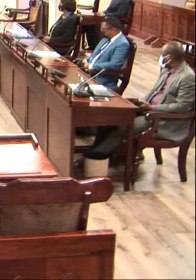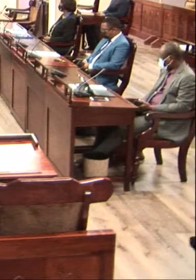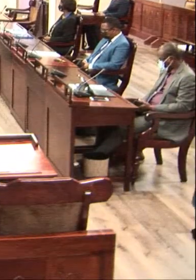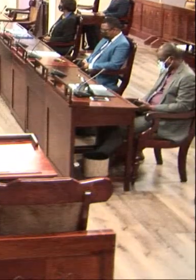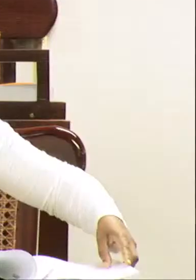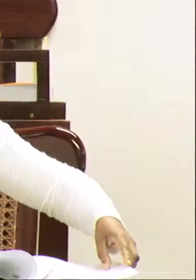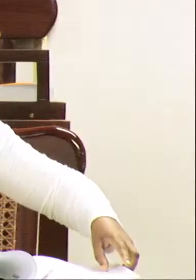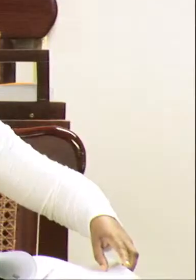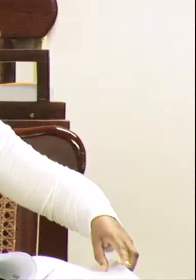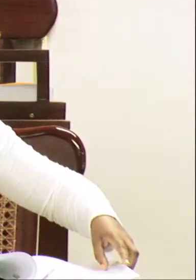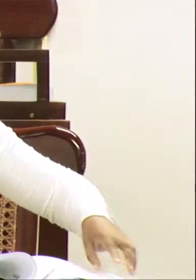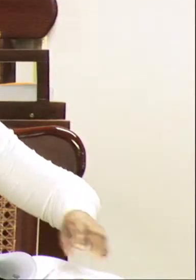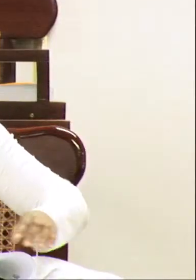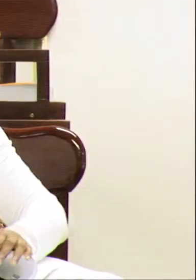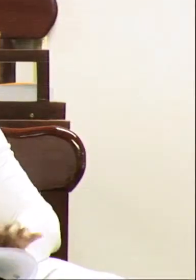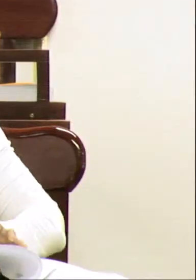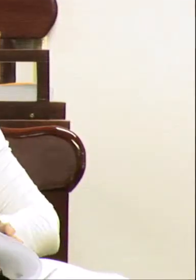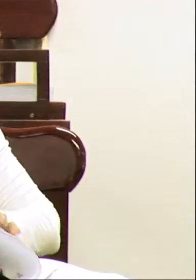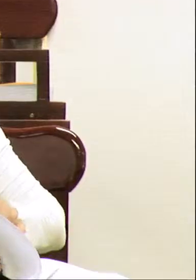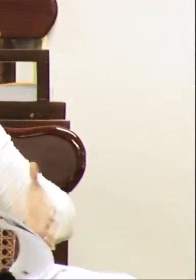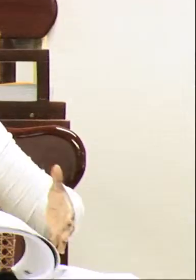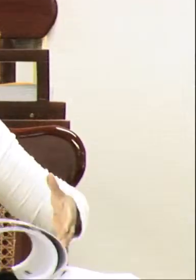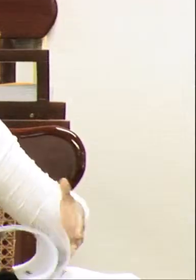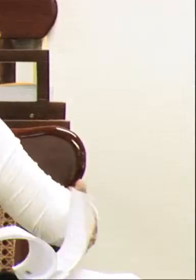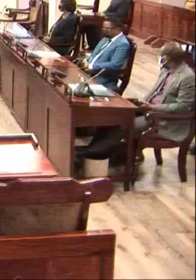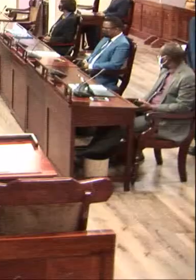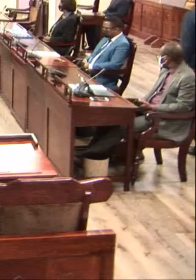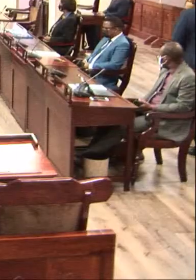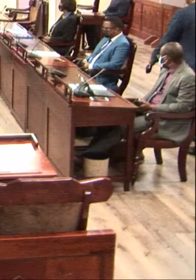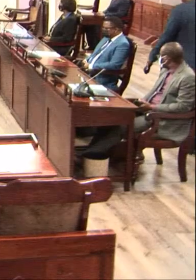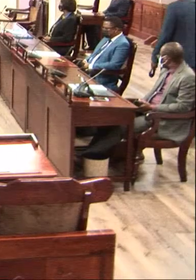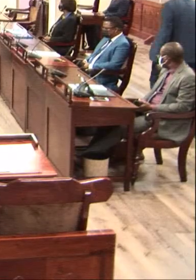This House is now in standing Finance Committee.